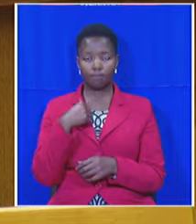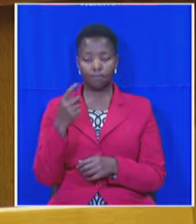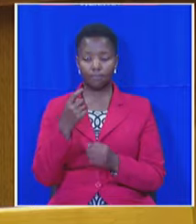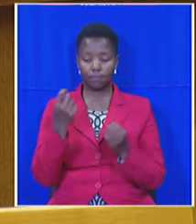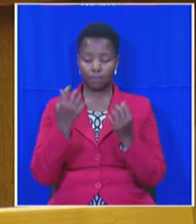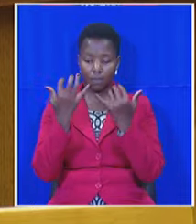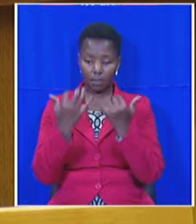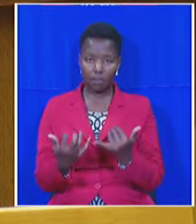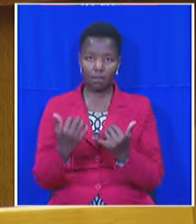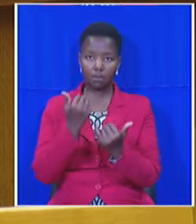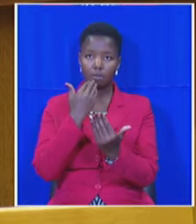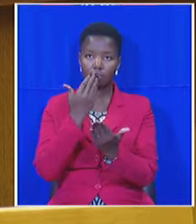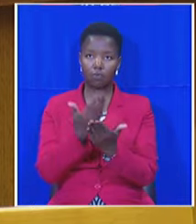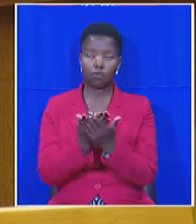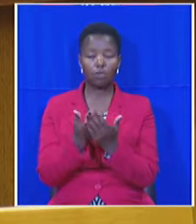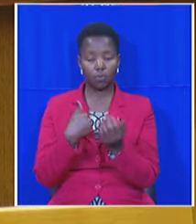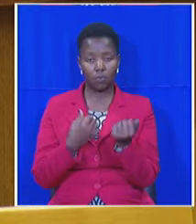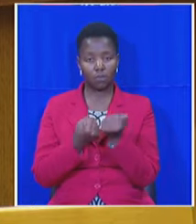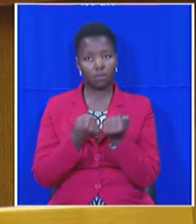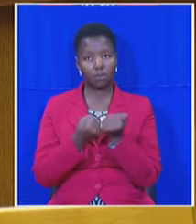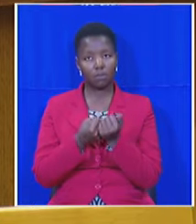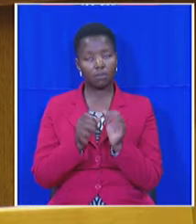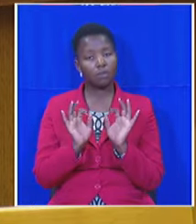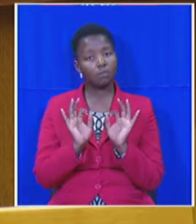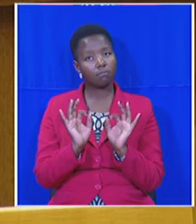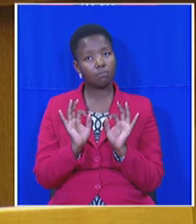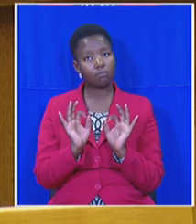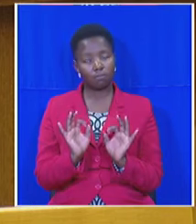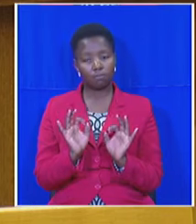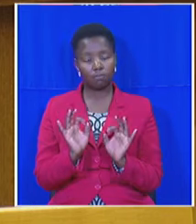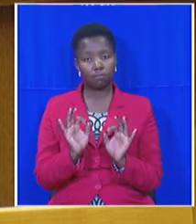kwendlu. Silisupporta ngezizathu ezilandelayo sihlalo.